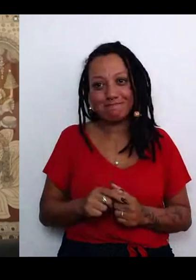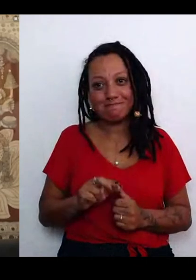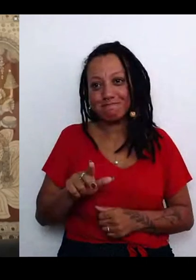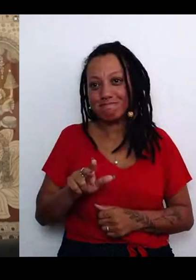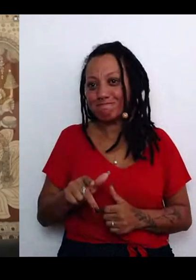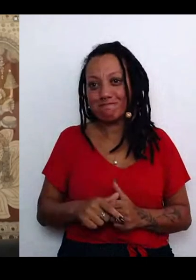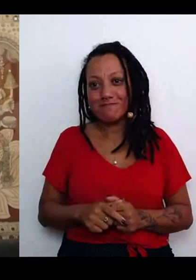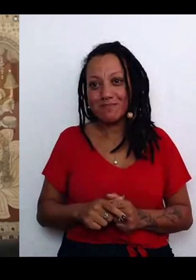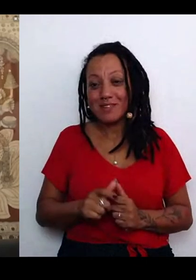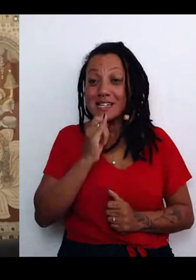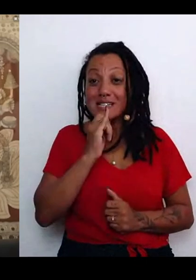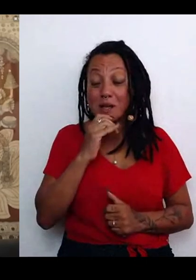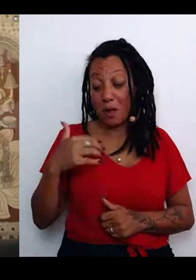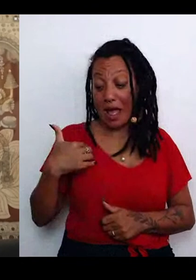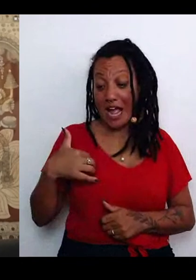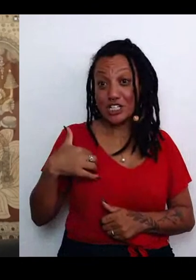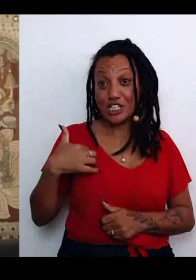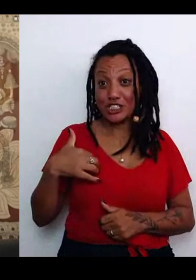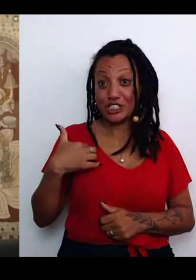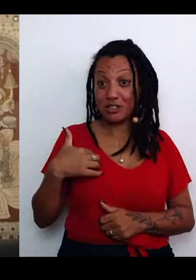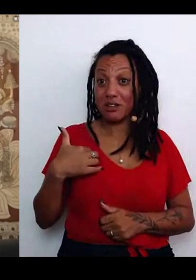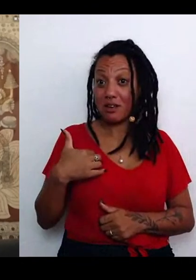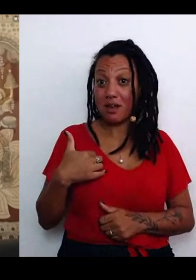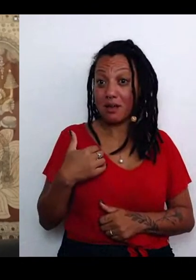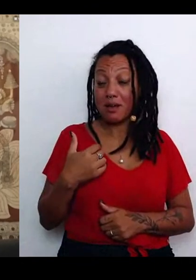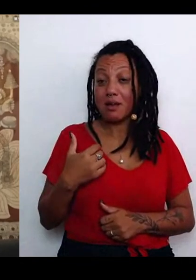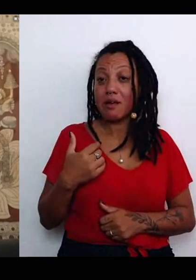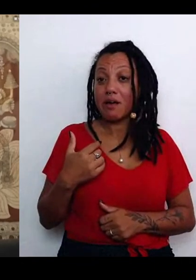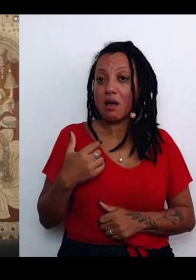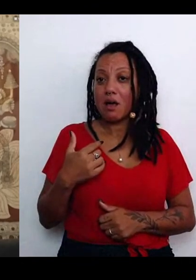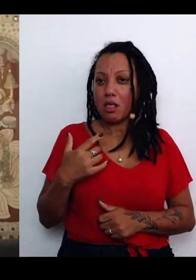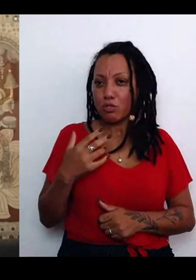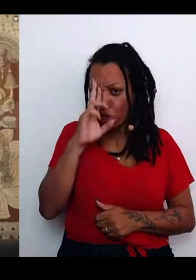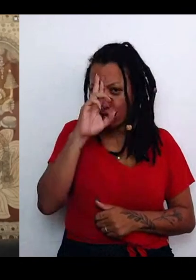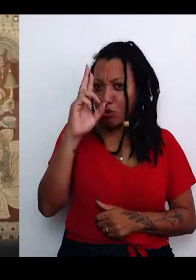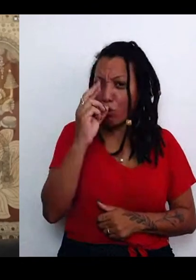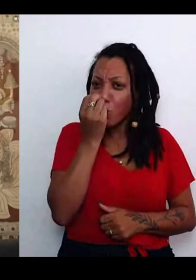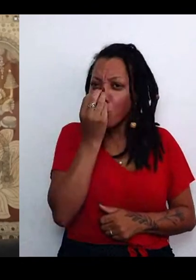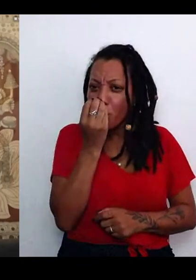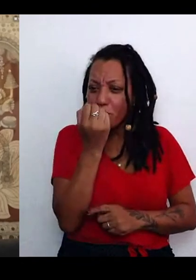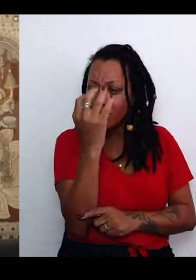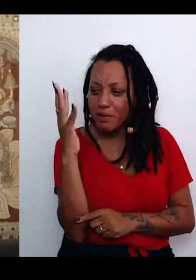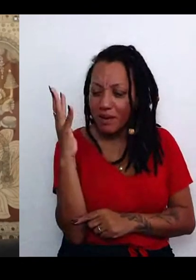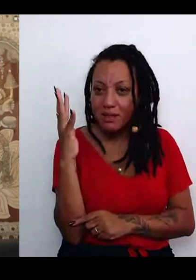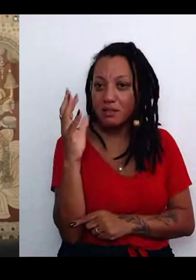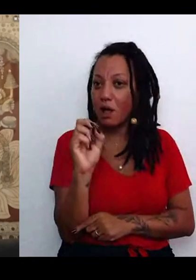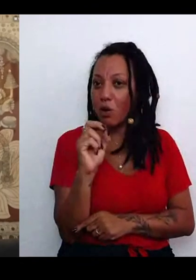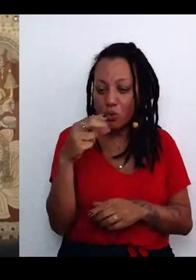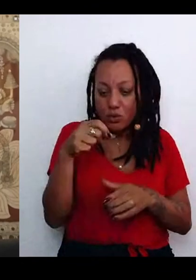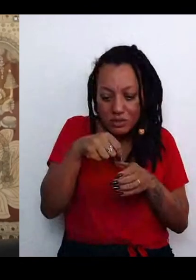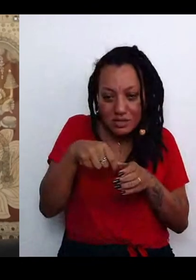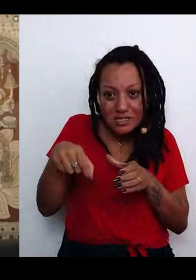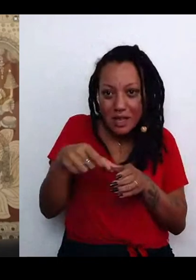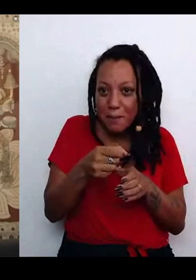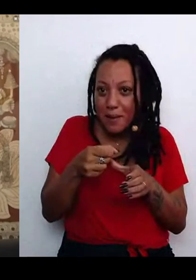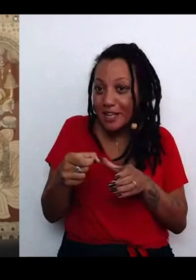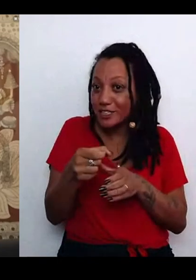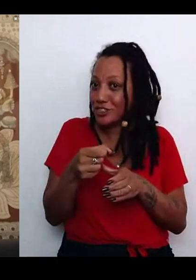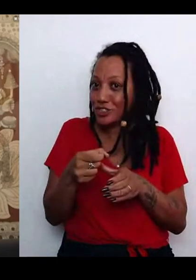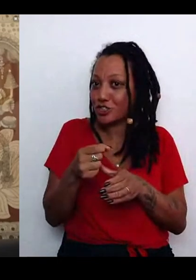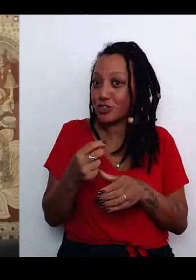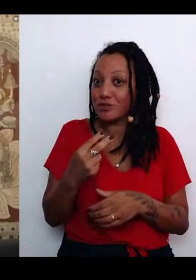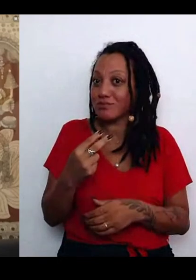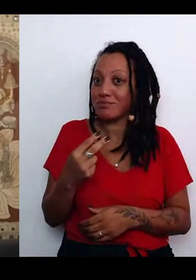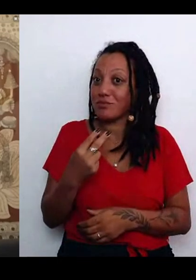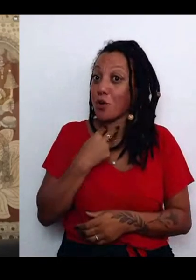seeds and yet there's still cases going on and royalties are being collected so this is an ongoing issue I feel